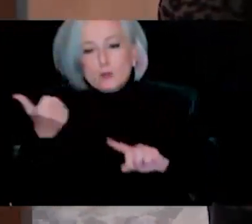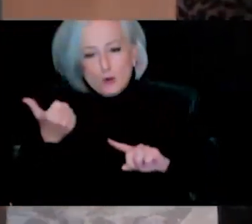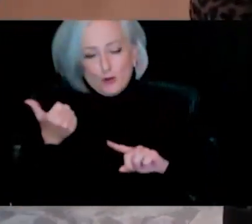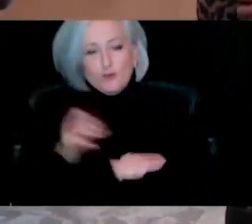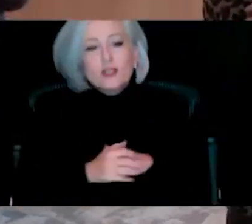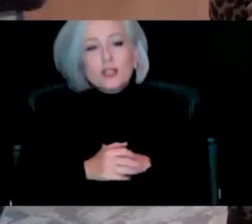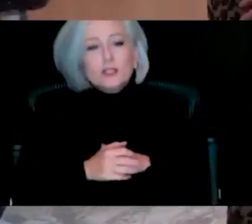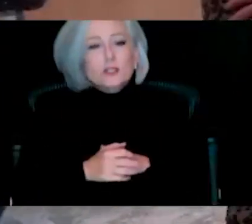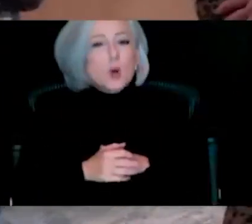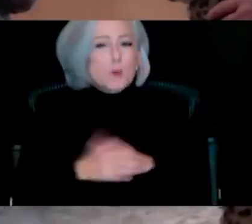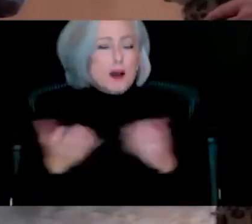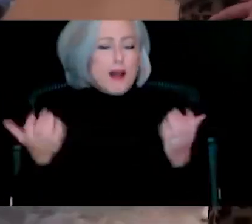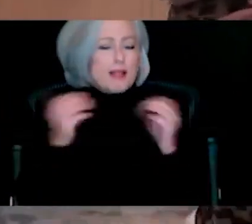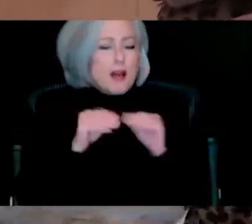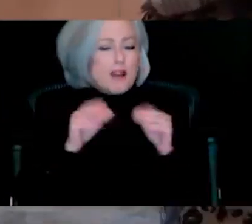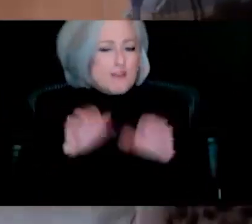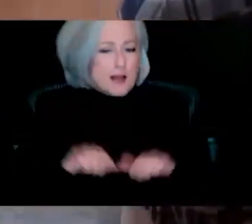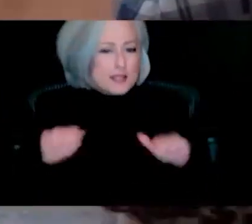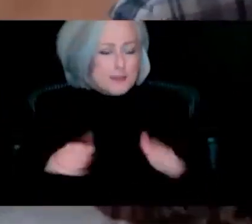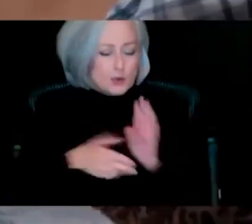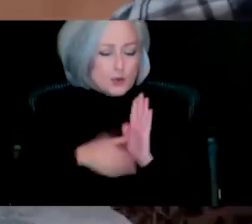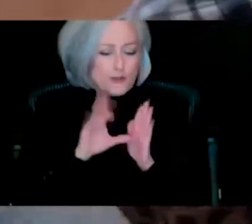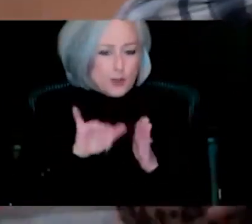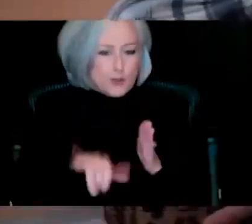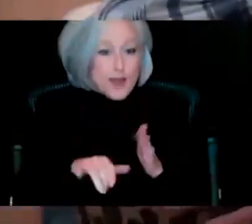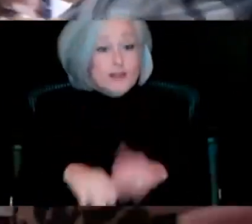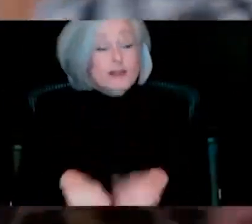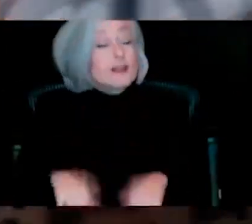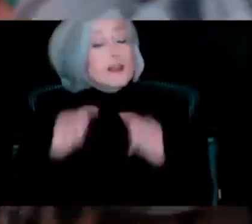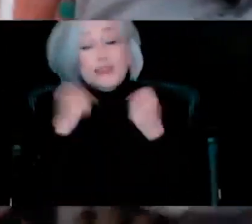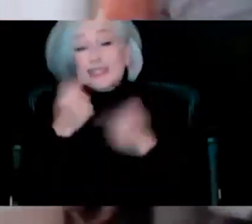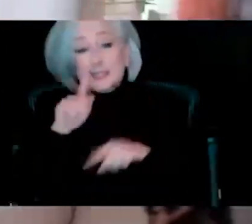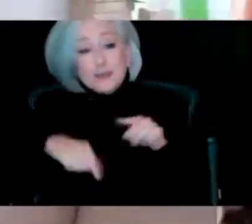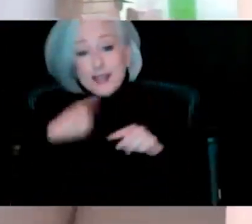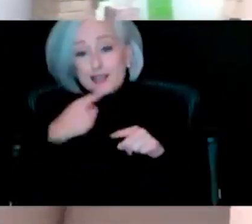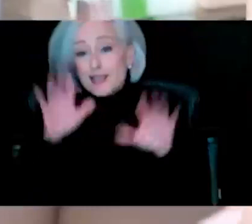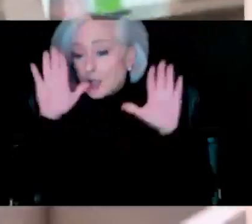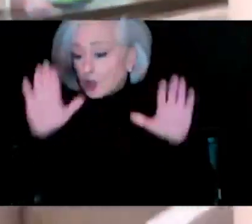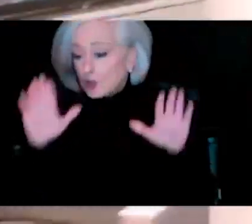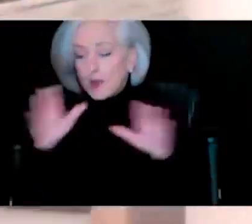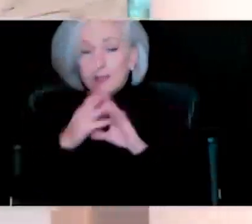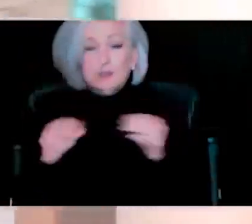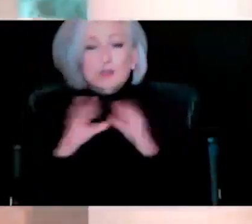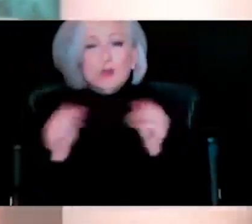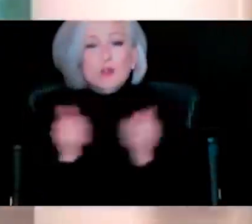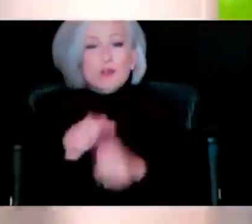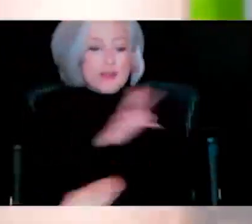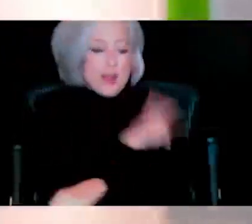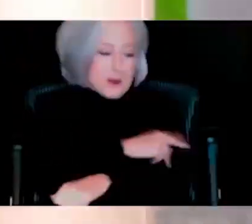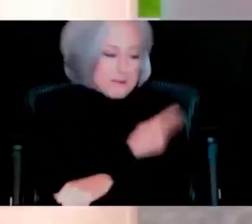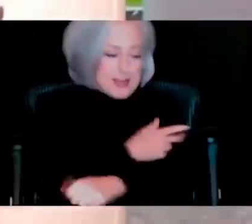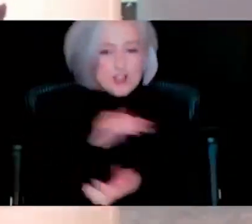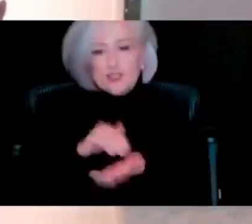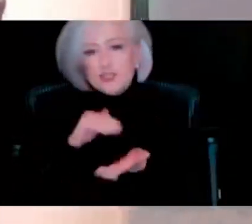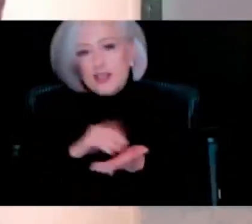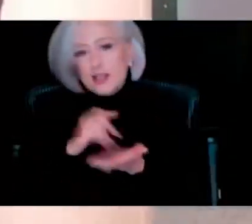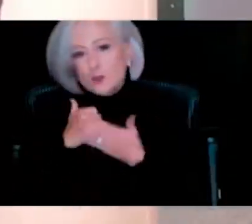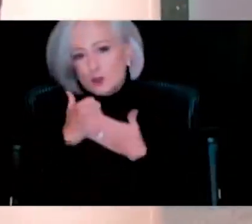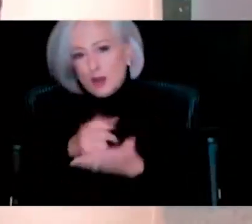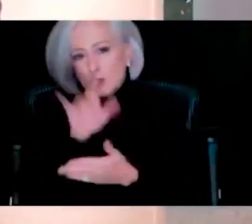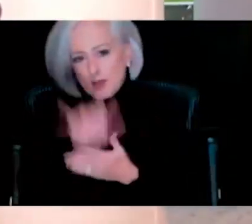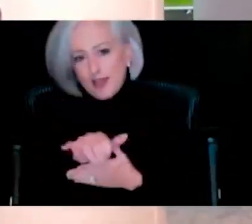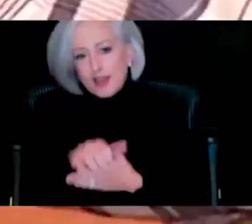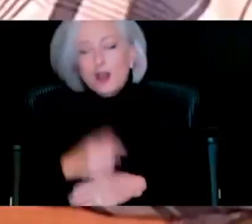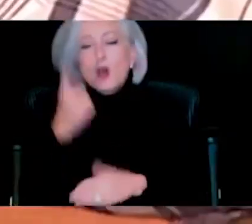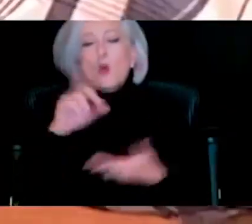of that with her. Plus, our team cannot tell great stories without the amazing patients and the doctors who get them well again. So with that, one of our team stories